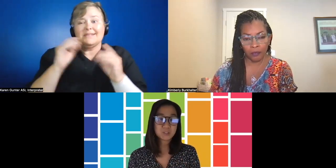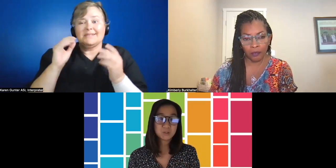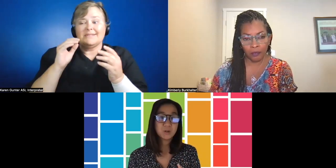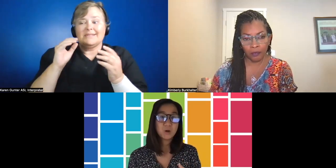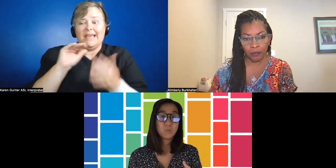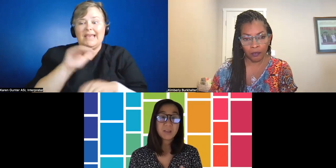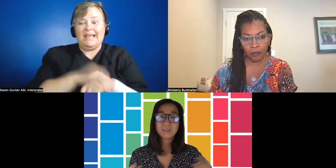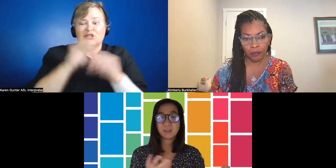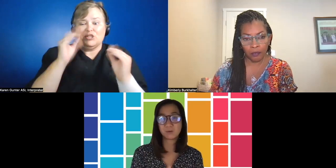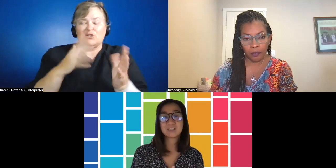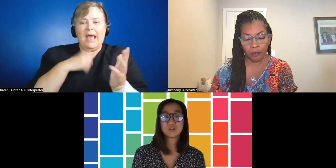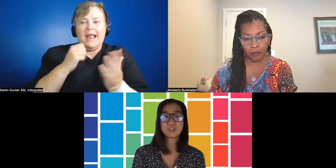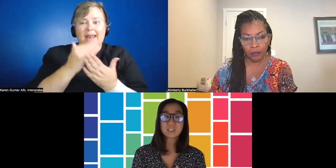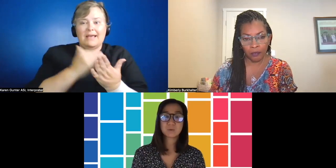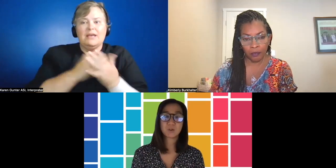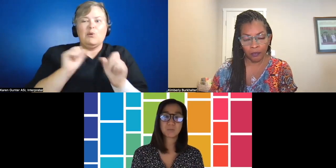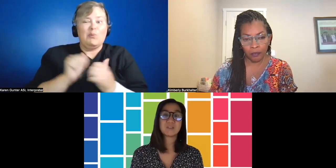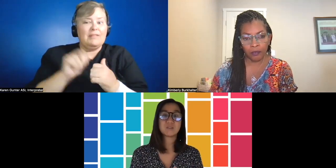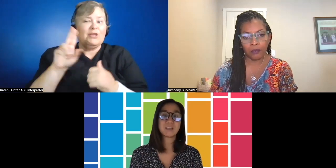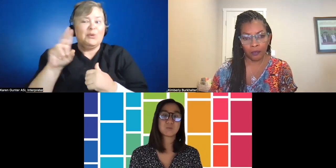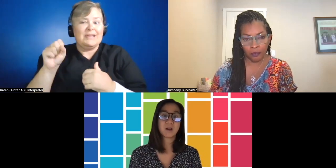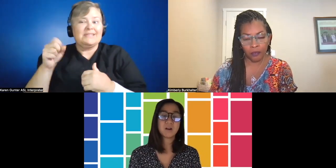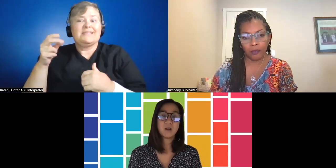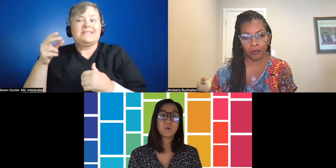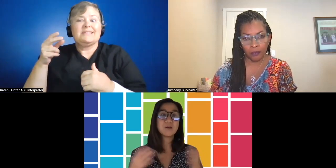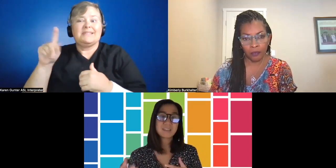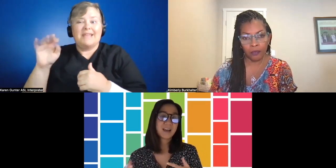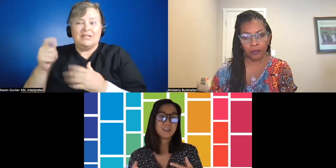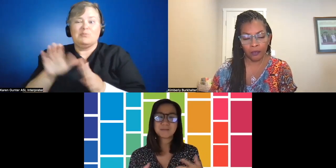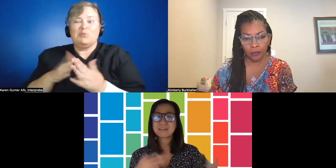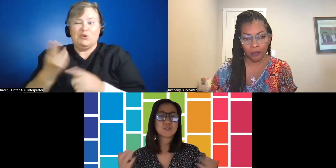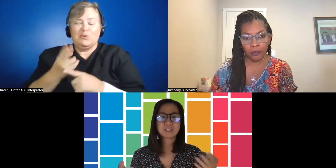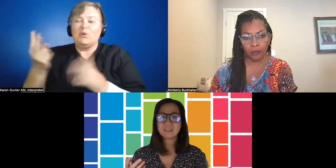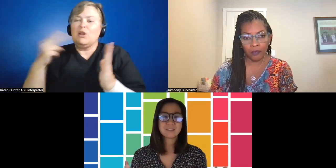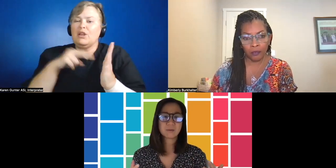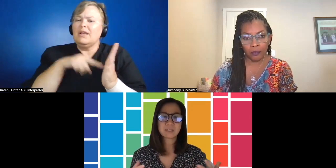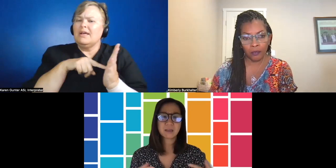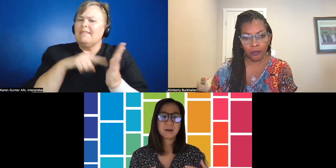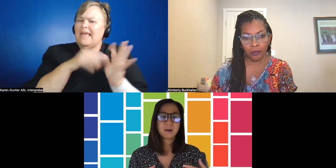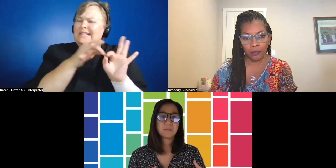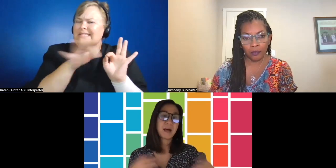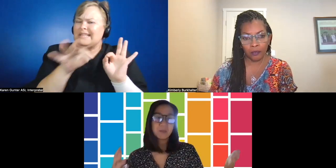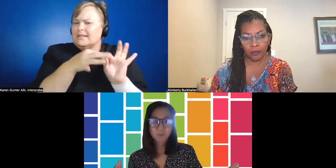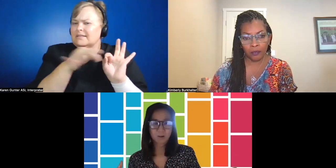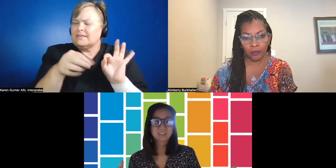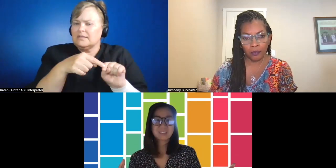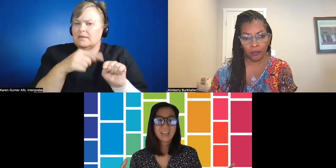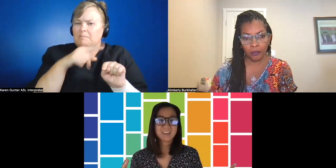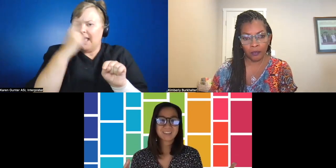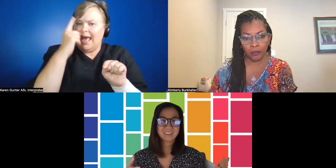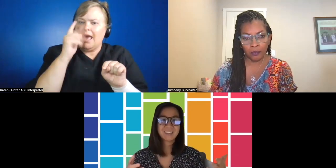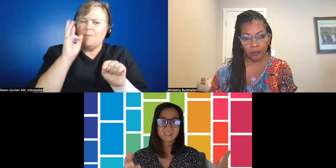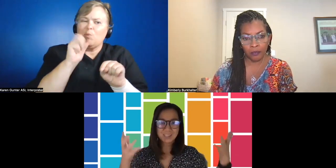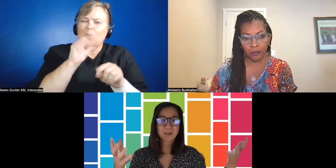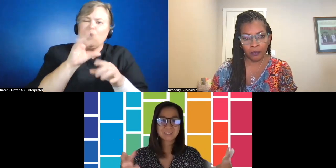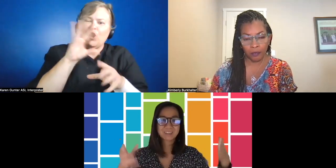to do with a US history textbook with my students, where we looked at, essentially a sentence that was like, Black people were enslaved.